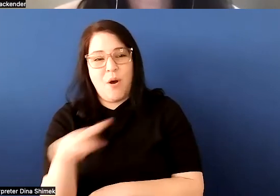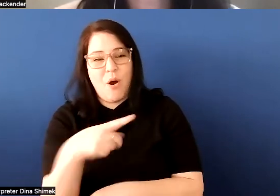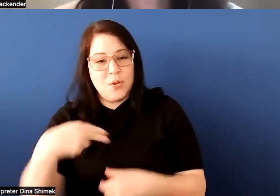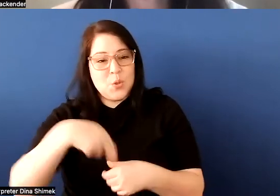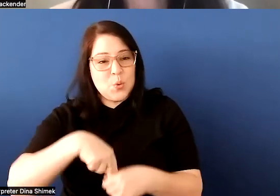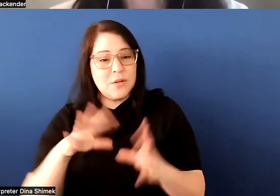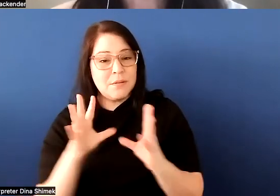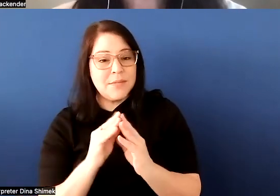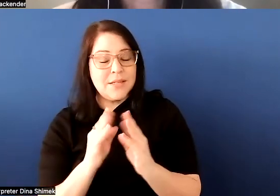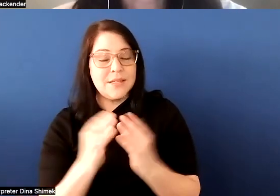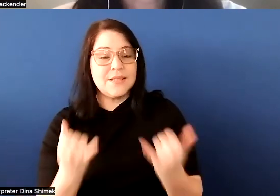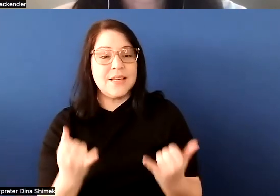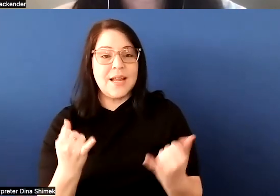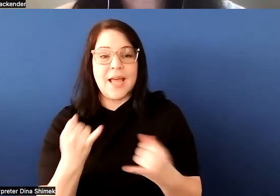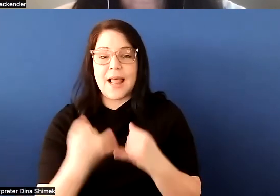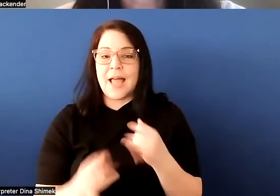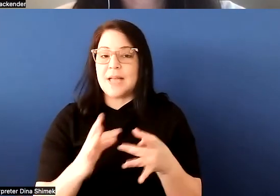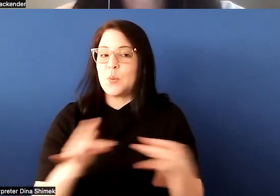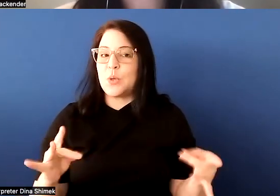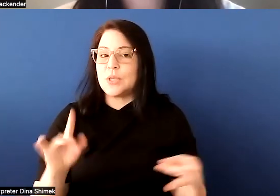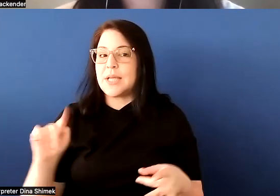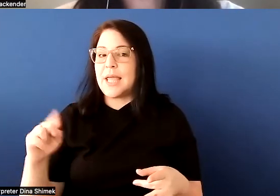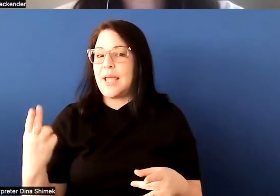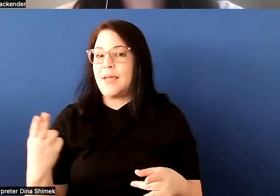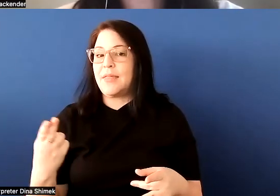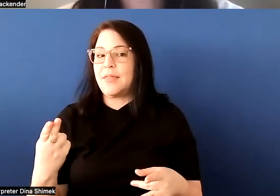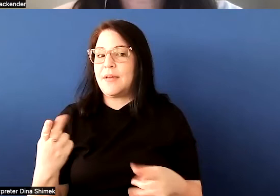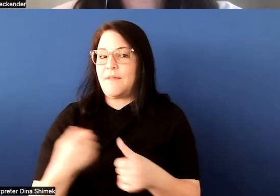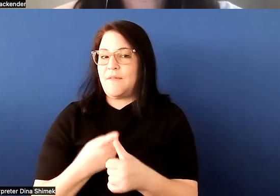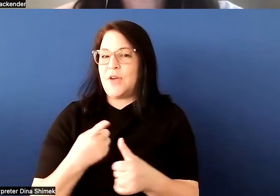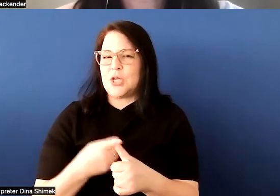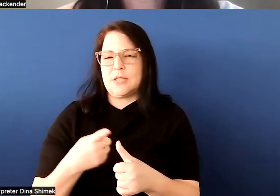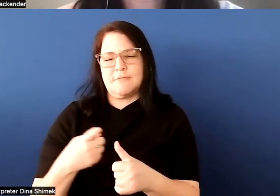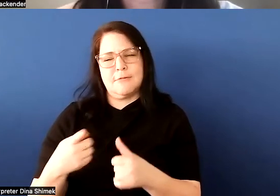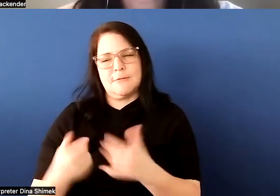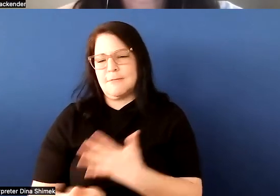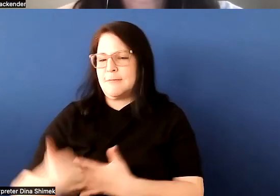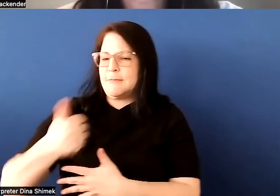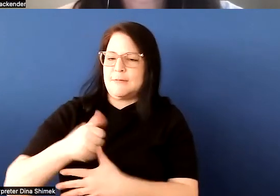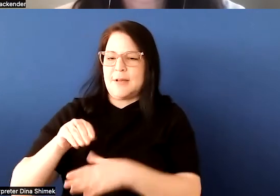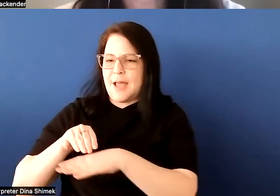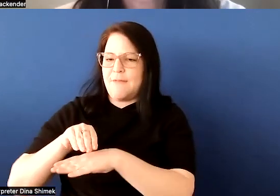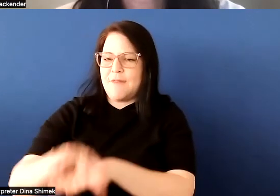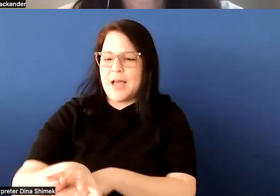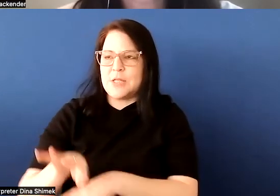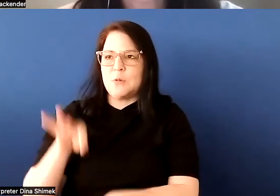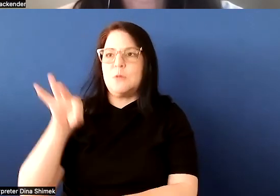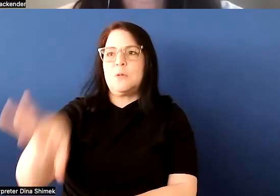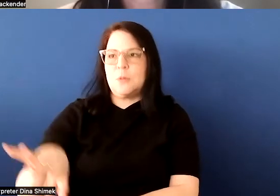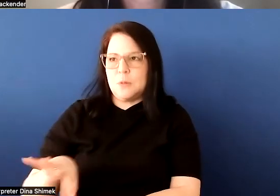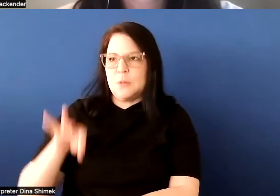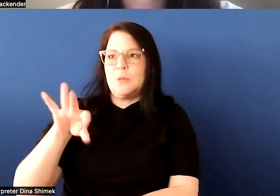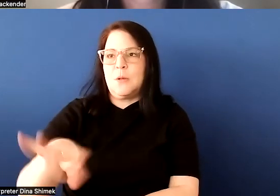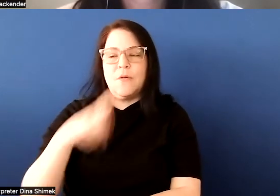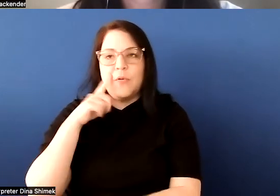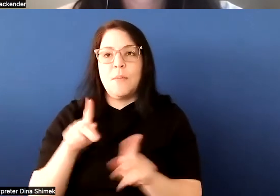us today. Last words, Keith, number one piece of advice you find yourself giving individuals planning for the future.